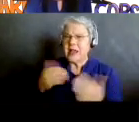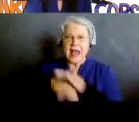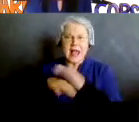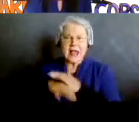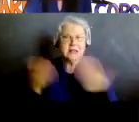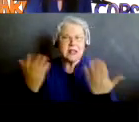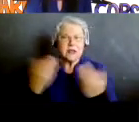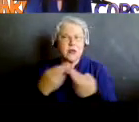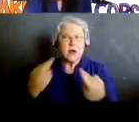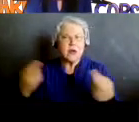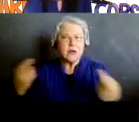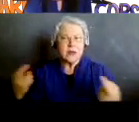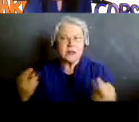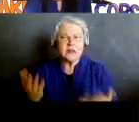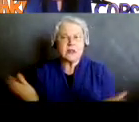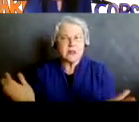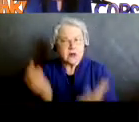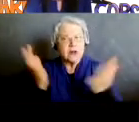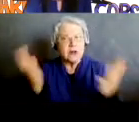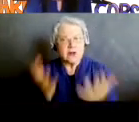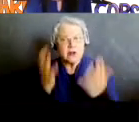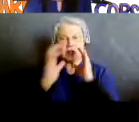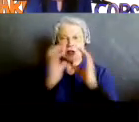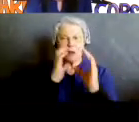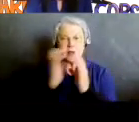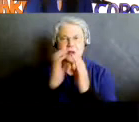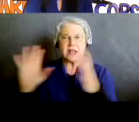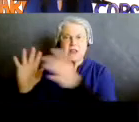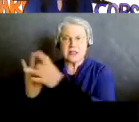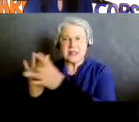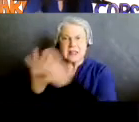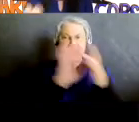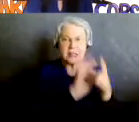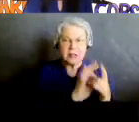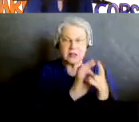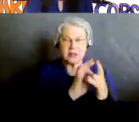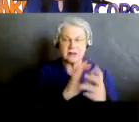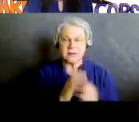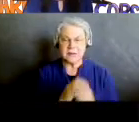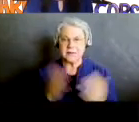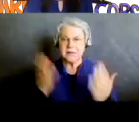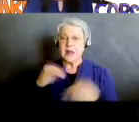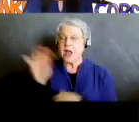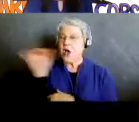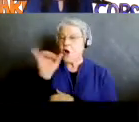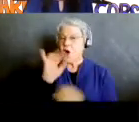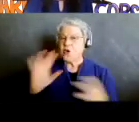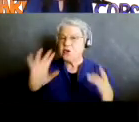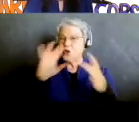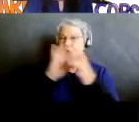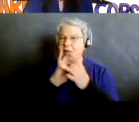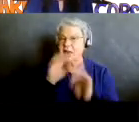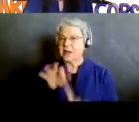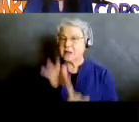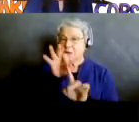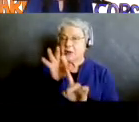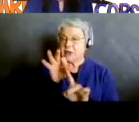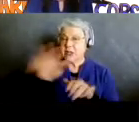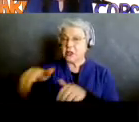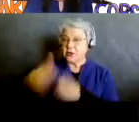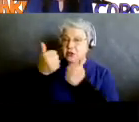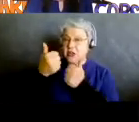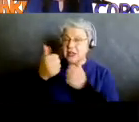to facilitate these conversations and connections? And I also want to connect the particular challenges and possibilities